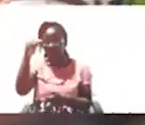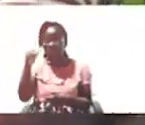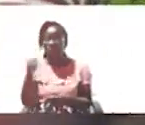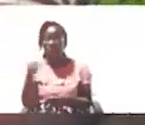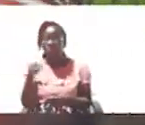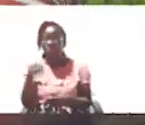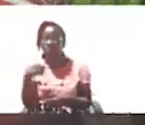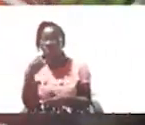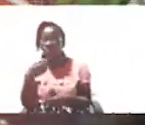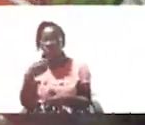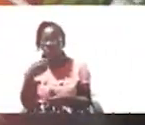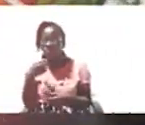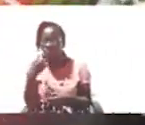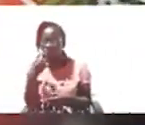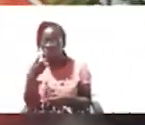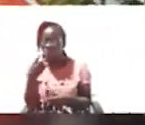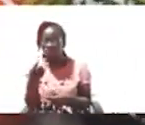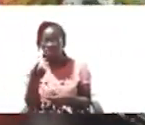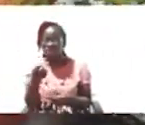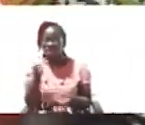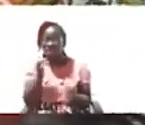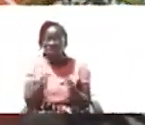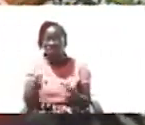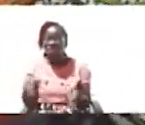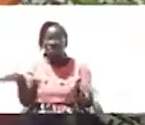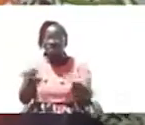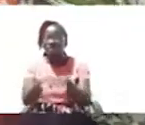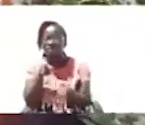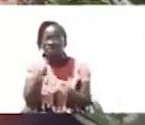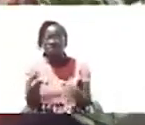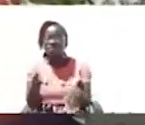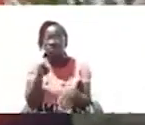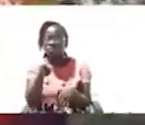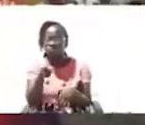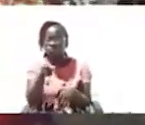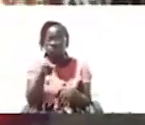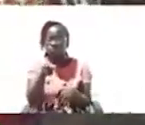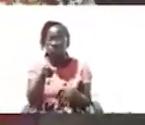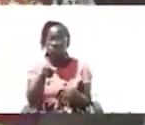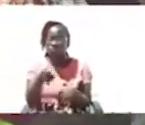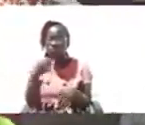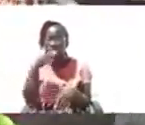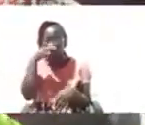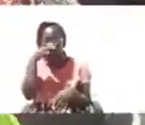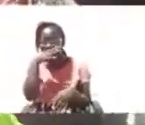the one who smells, he embraces him, he takes him